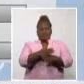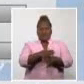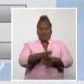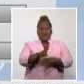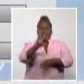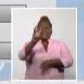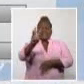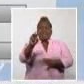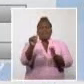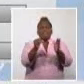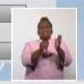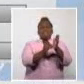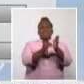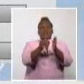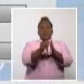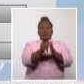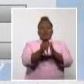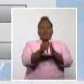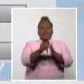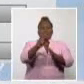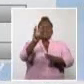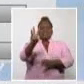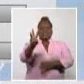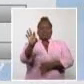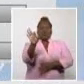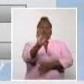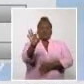with a total of